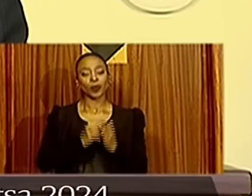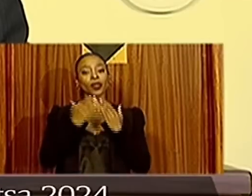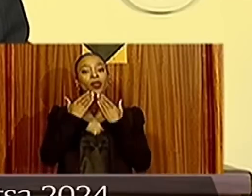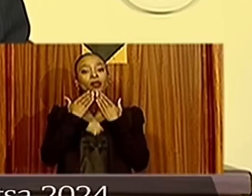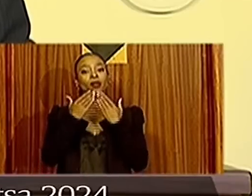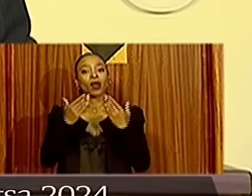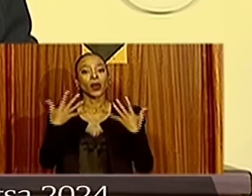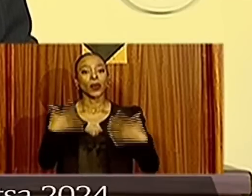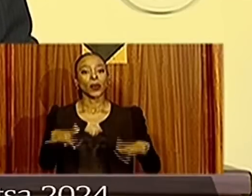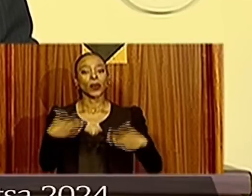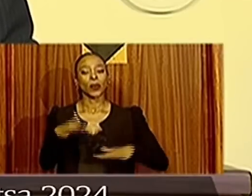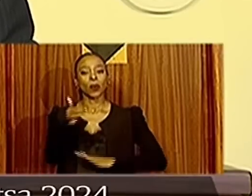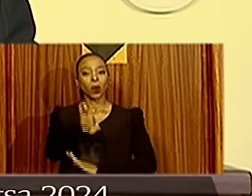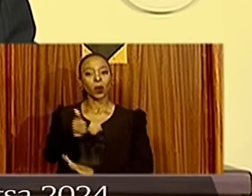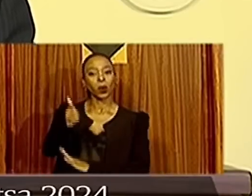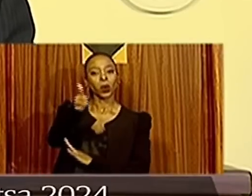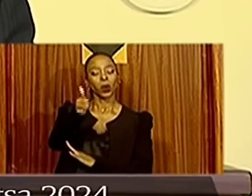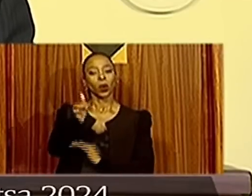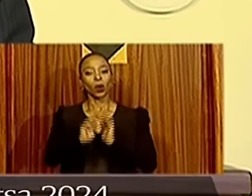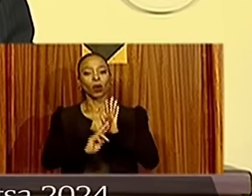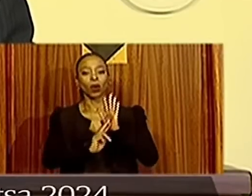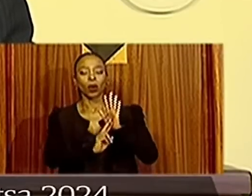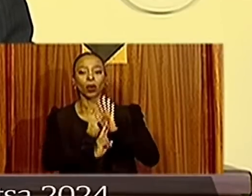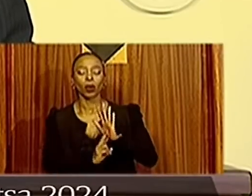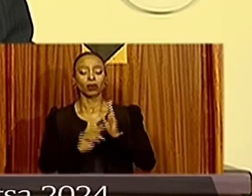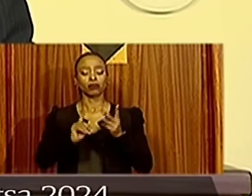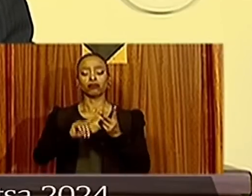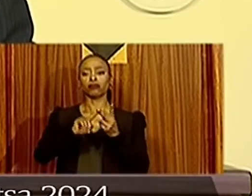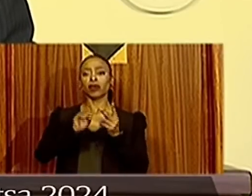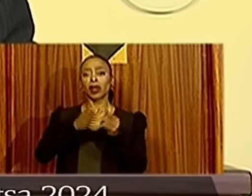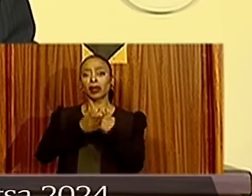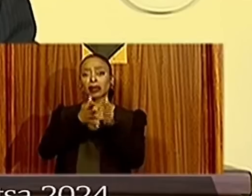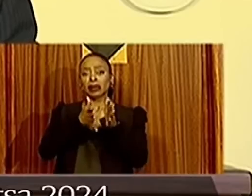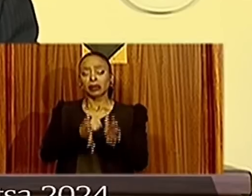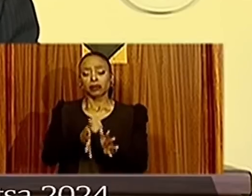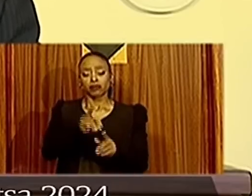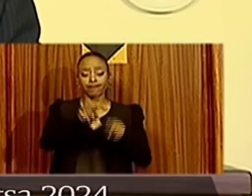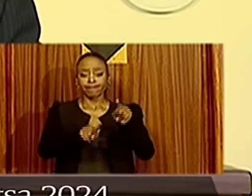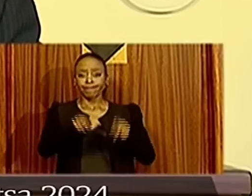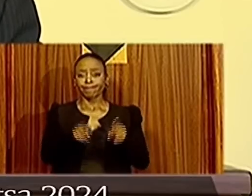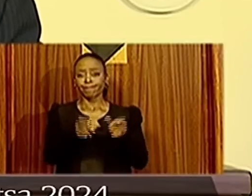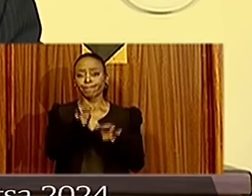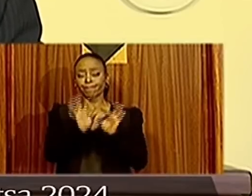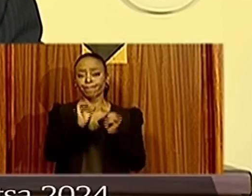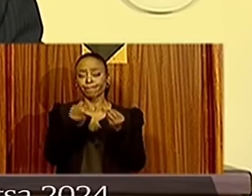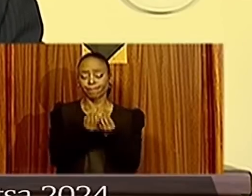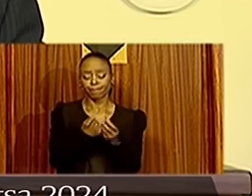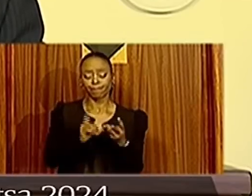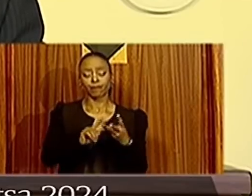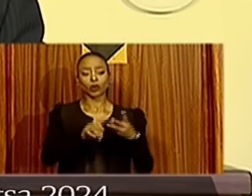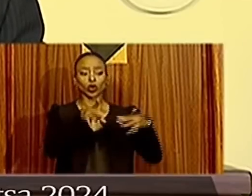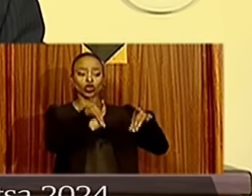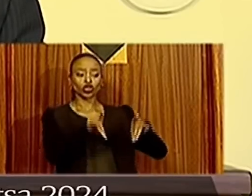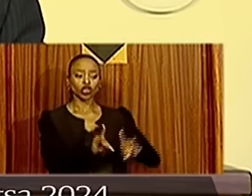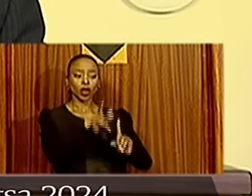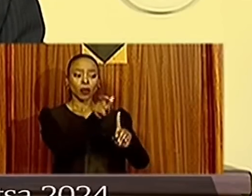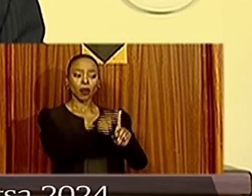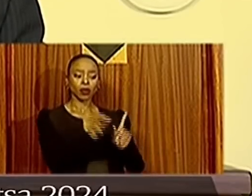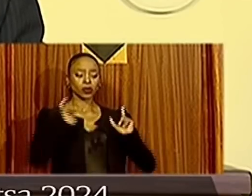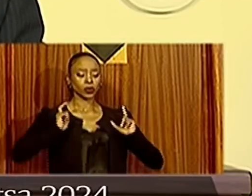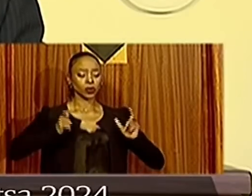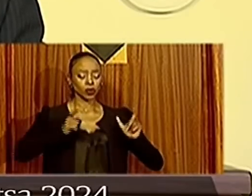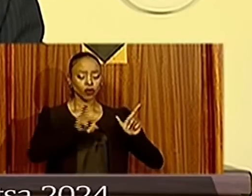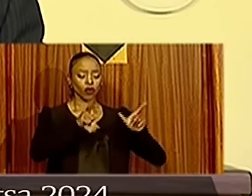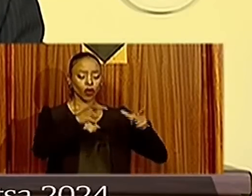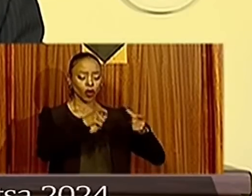presiding officers, the leaders of all political parties, the chairs of committees, the